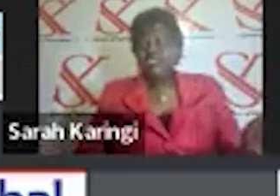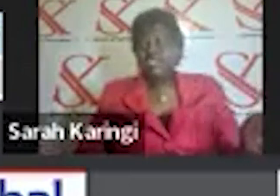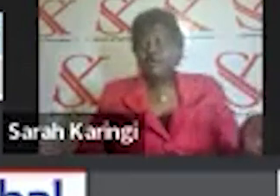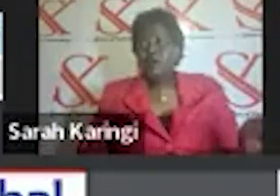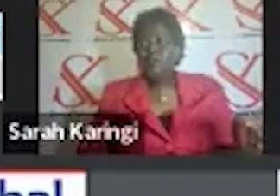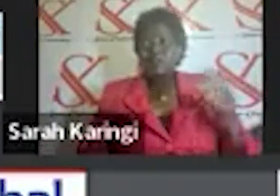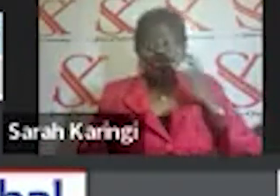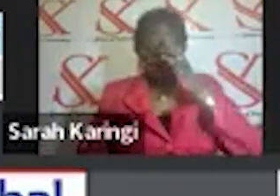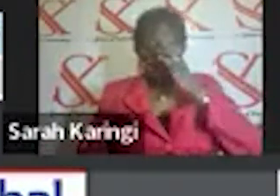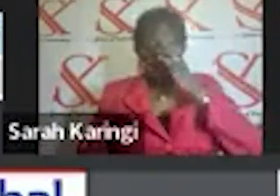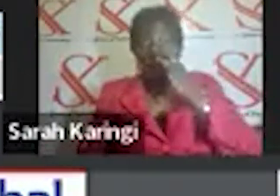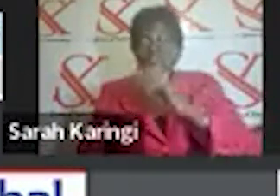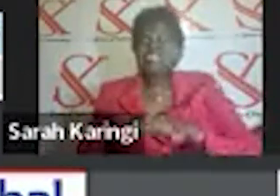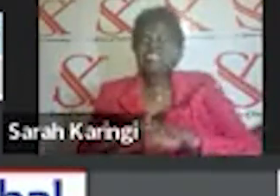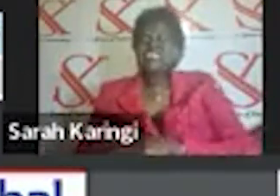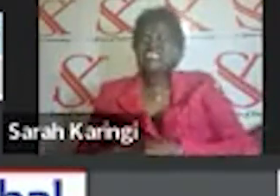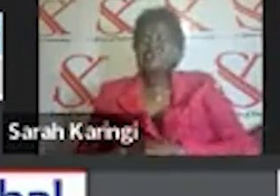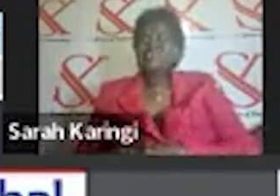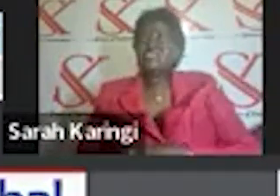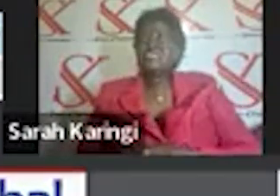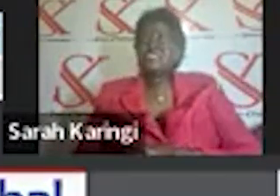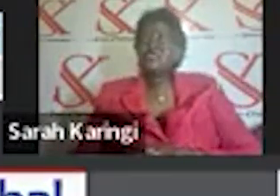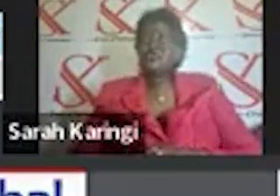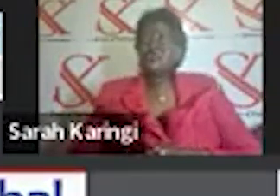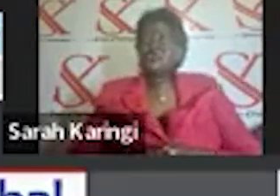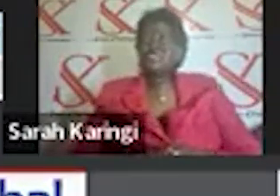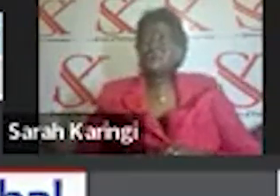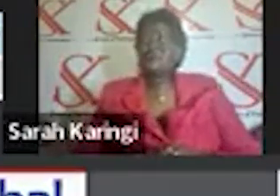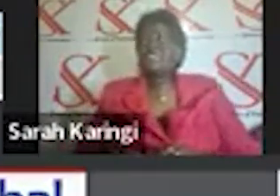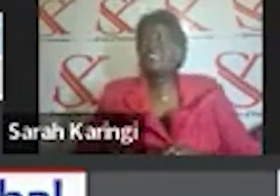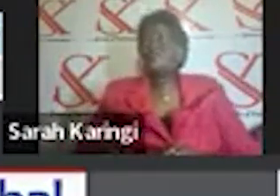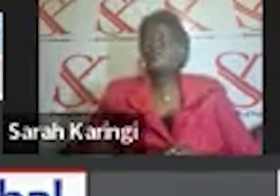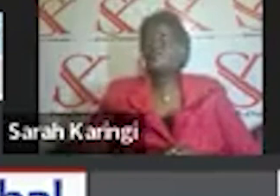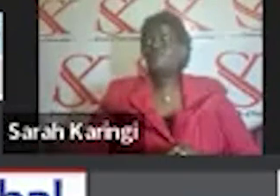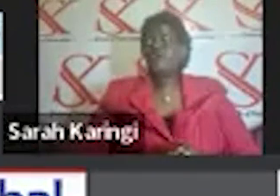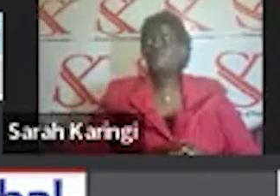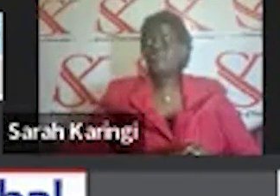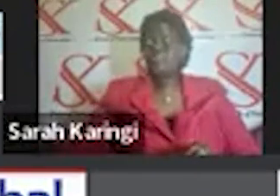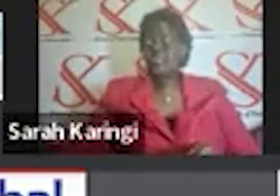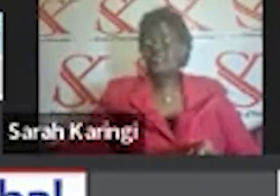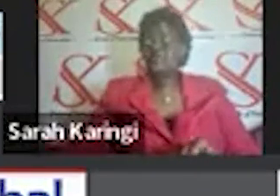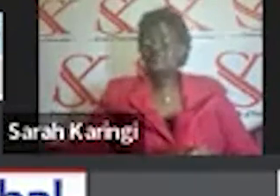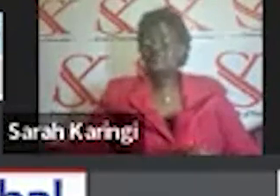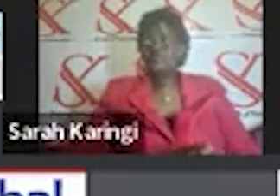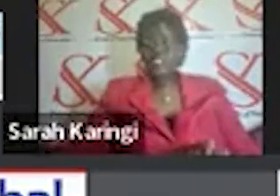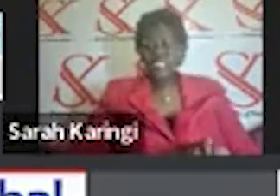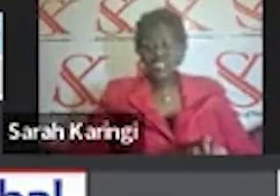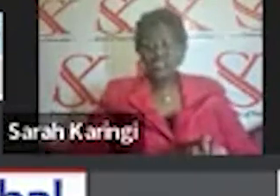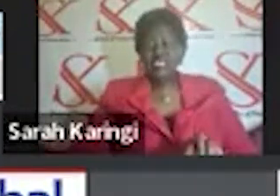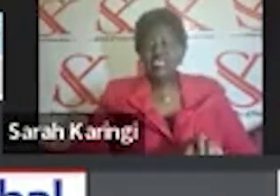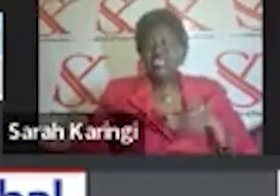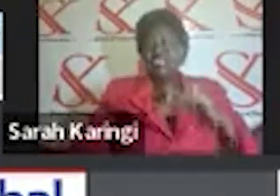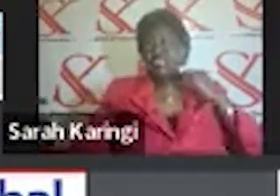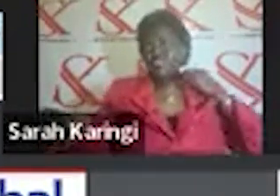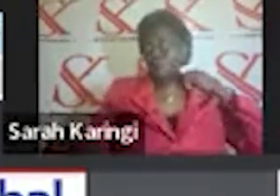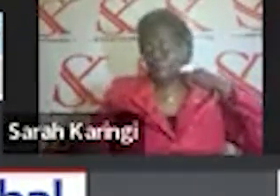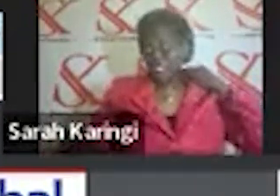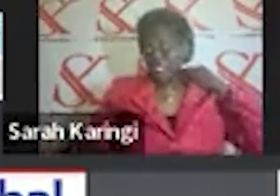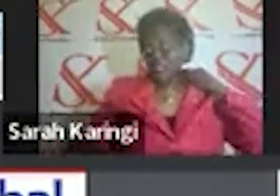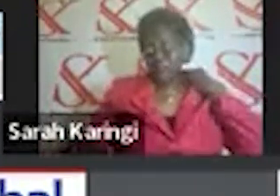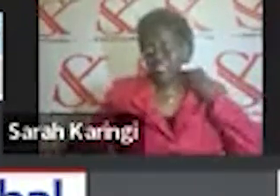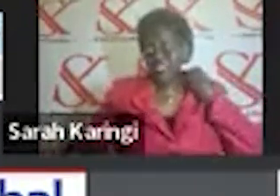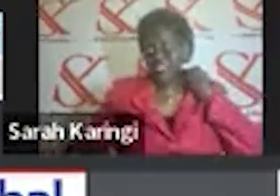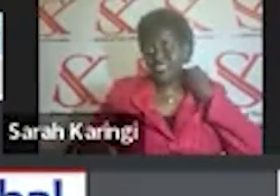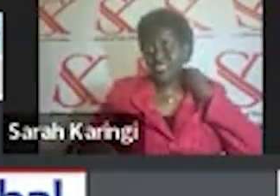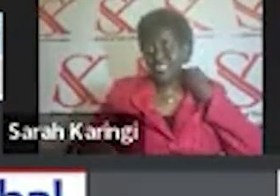people? Now, you can imagine now, there's a day I was listening to the ambassador of America to Kenya. That is, she's called